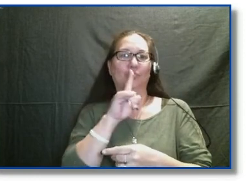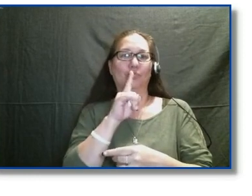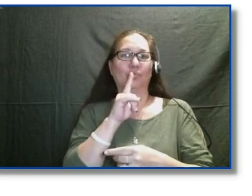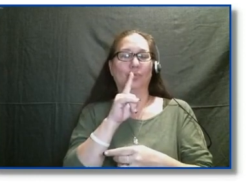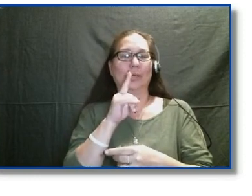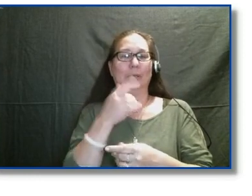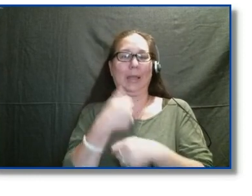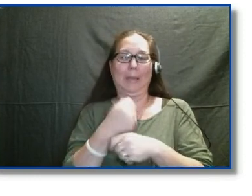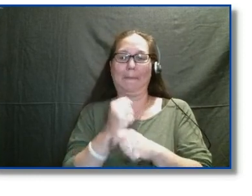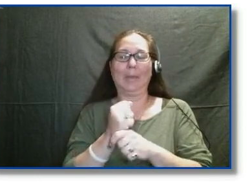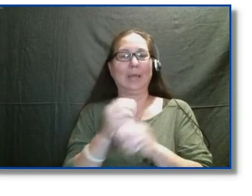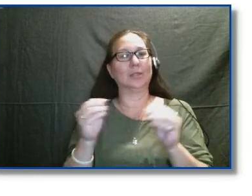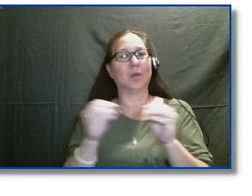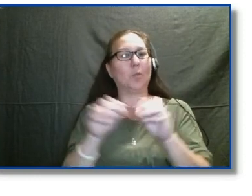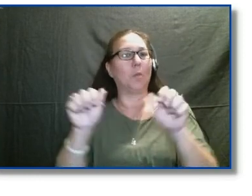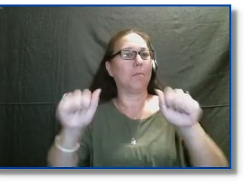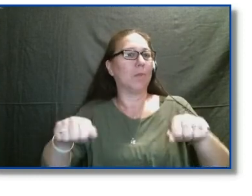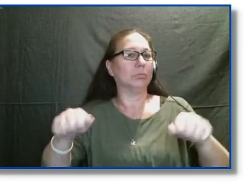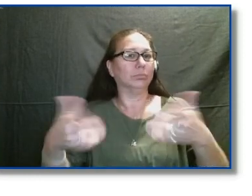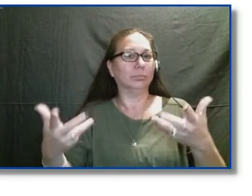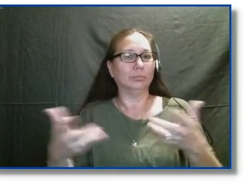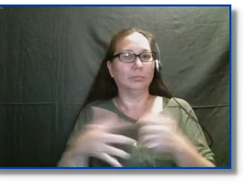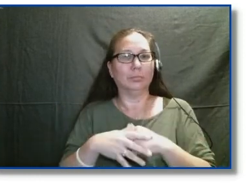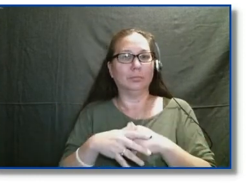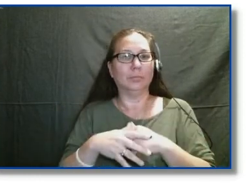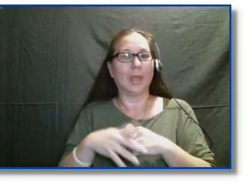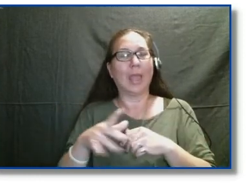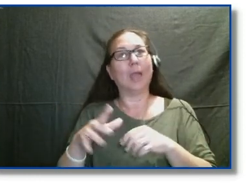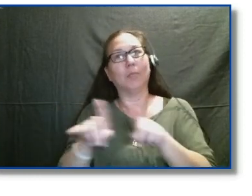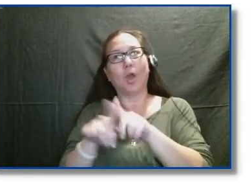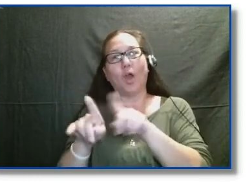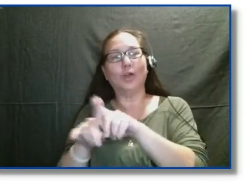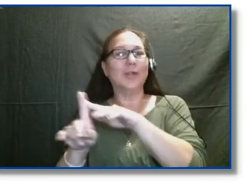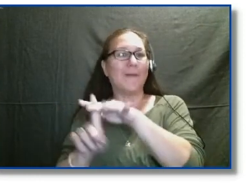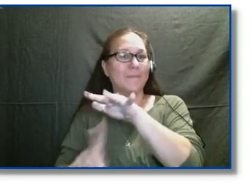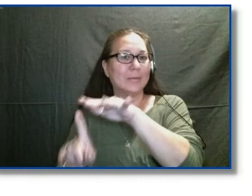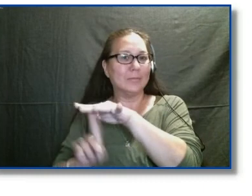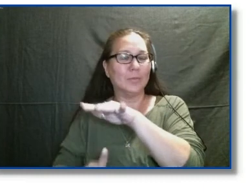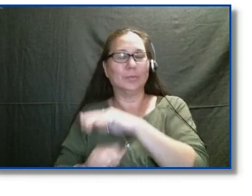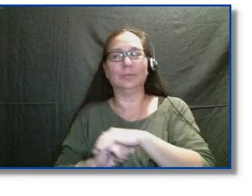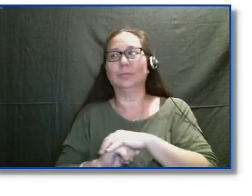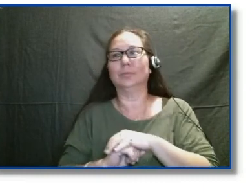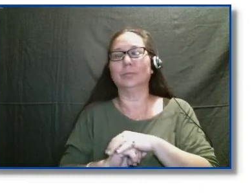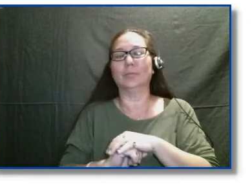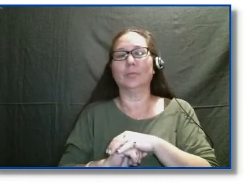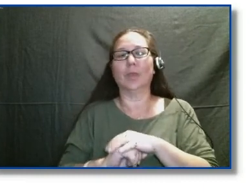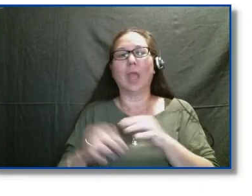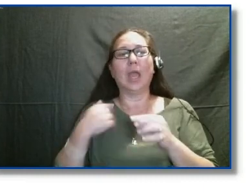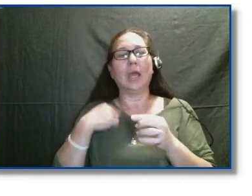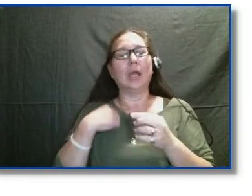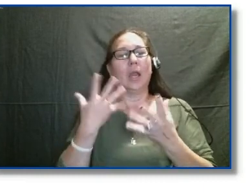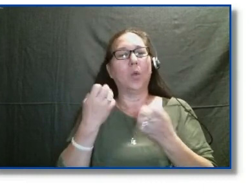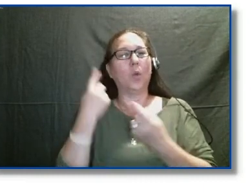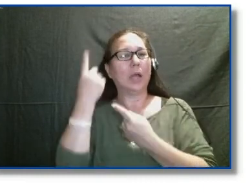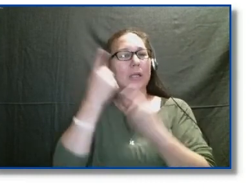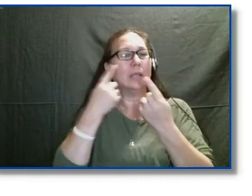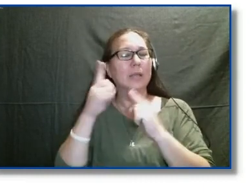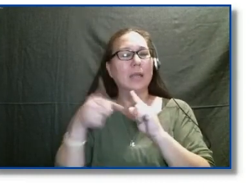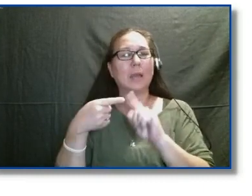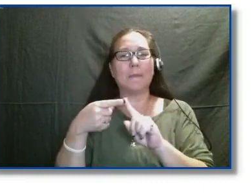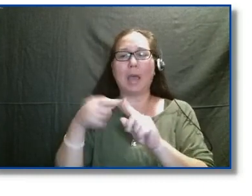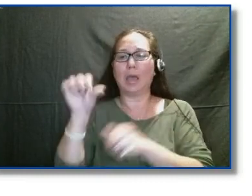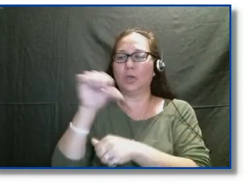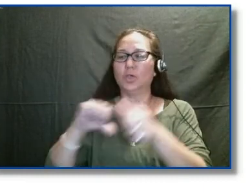it palpable and visible. And I wanted to also think about social movements or people supporting one